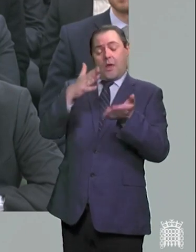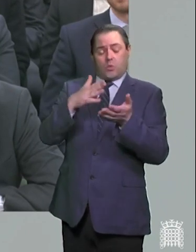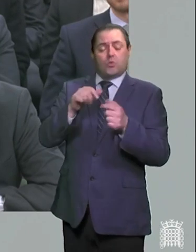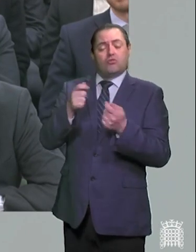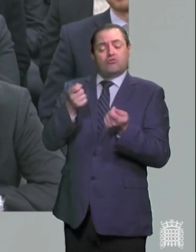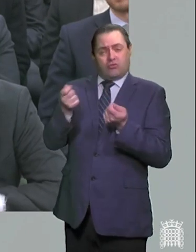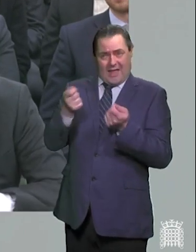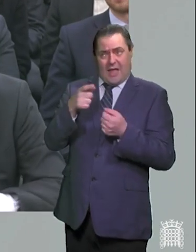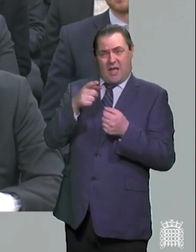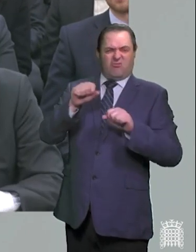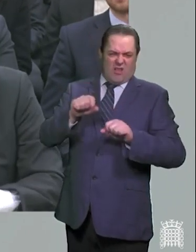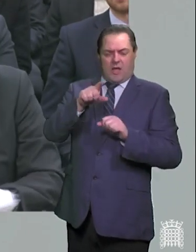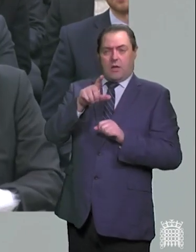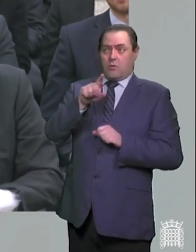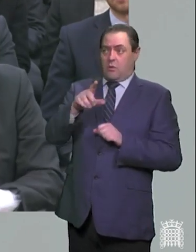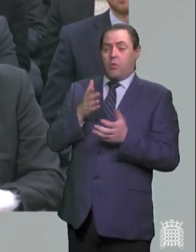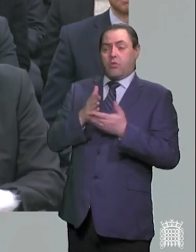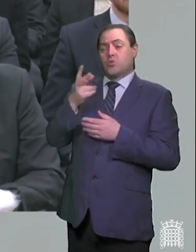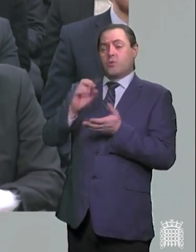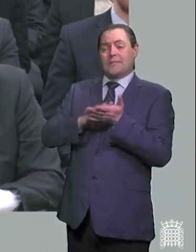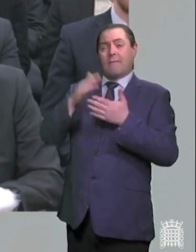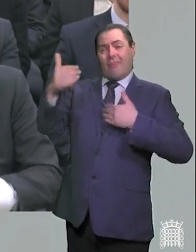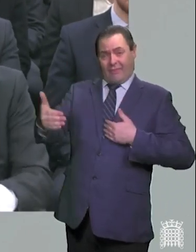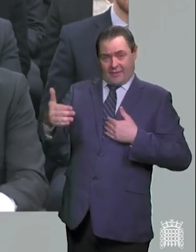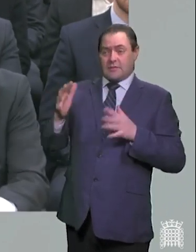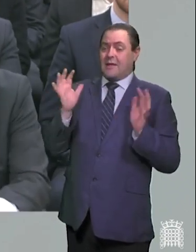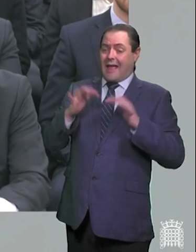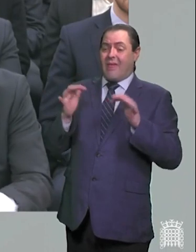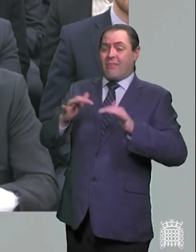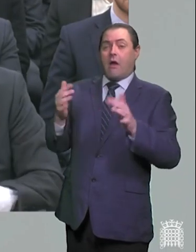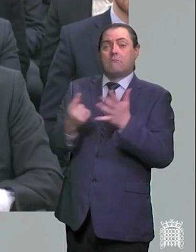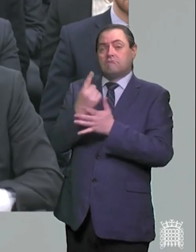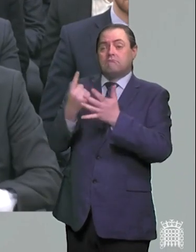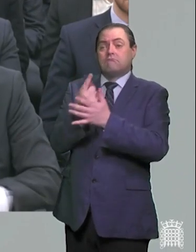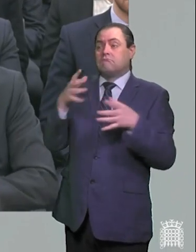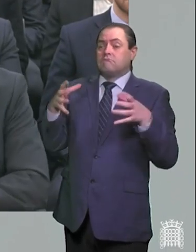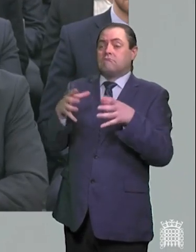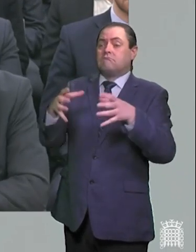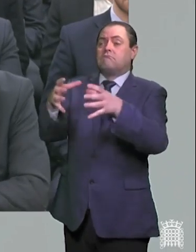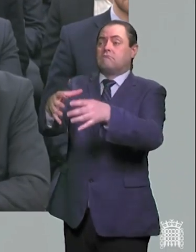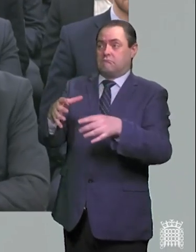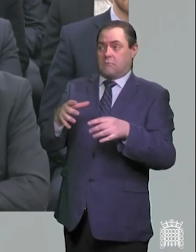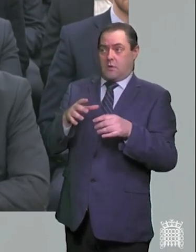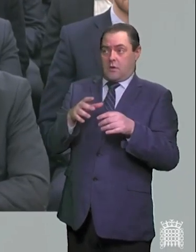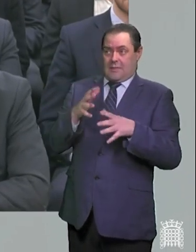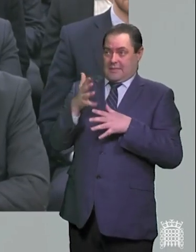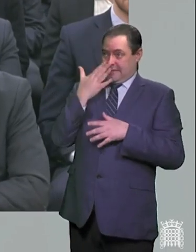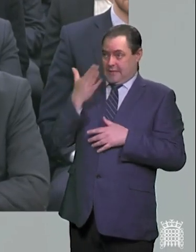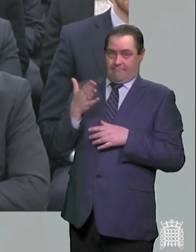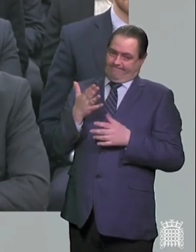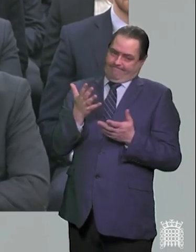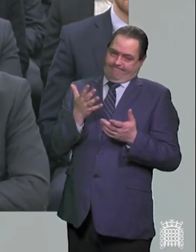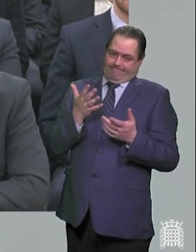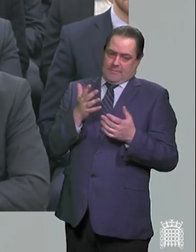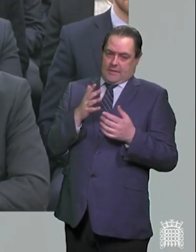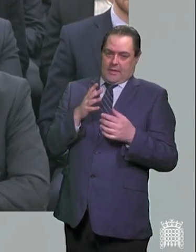number of days over a period of 20 months when gatherings took place in Downing Street that went past the point where they could be said